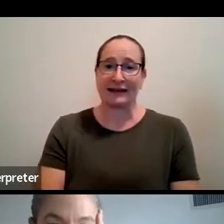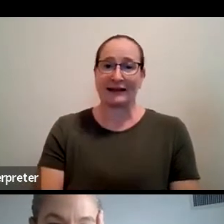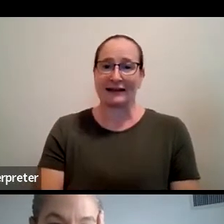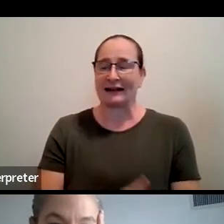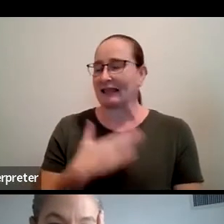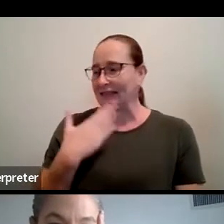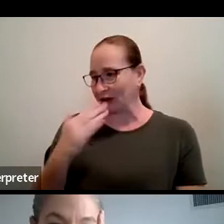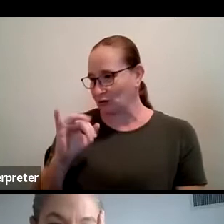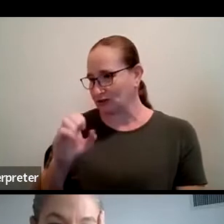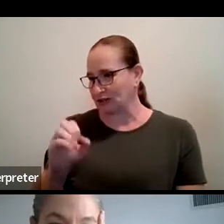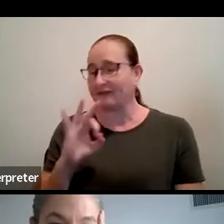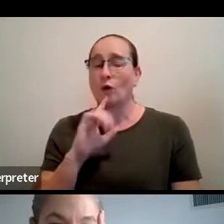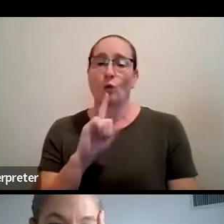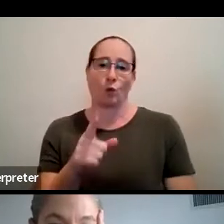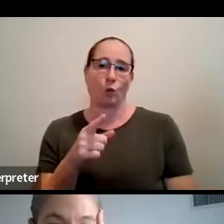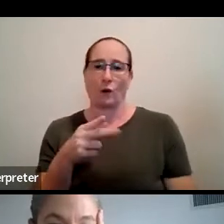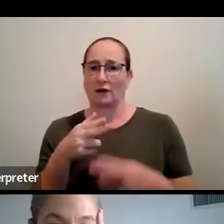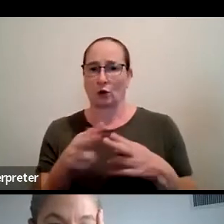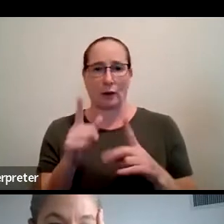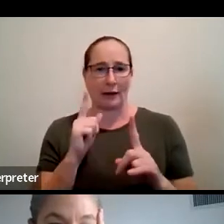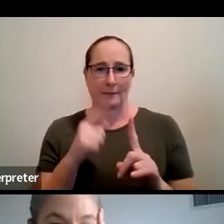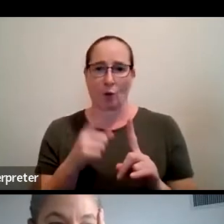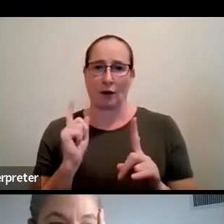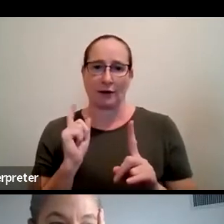Jack. Great point.